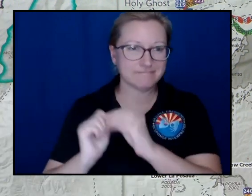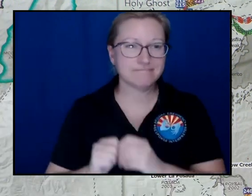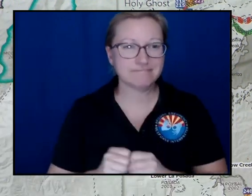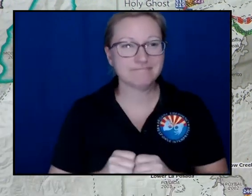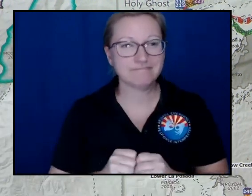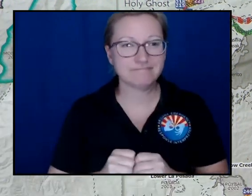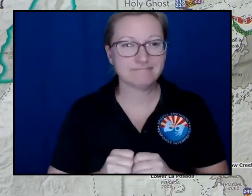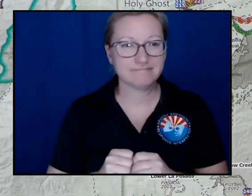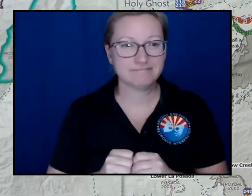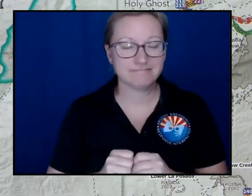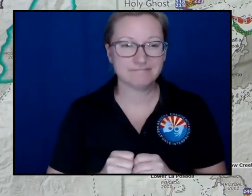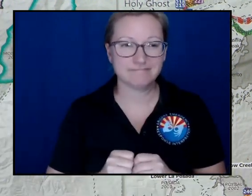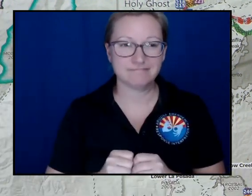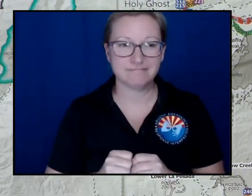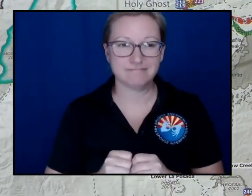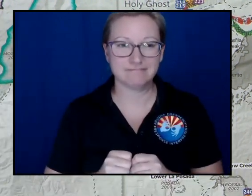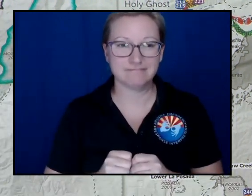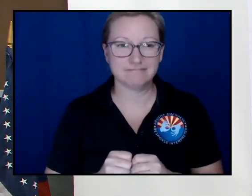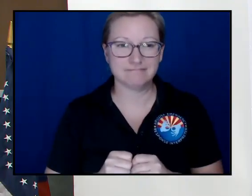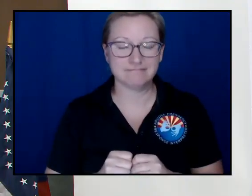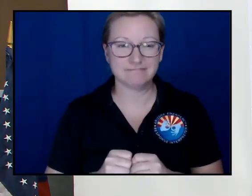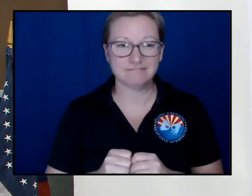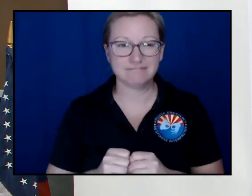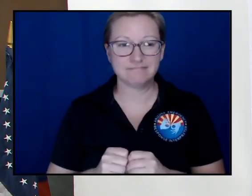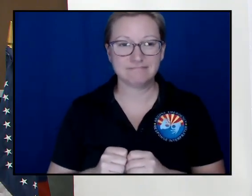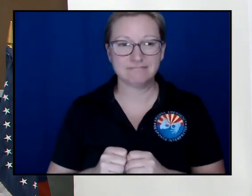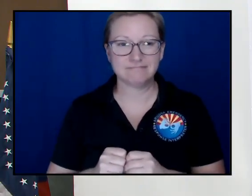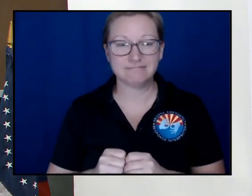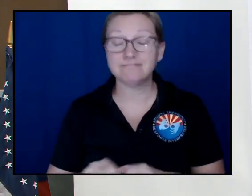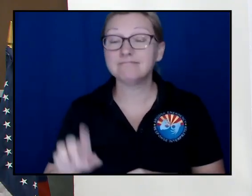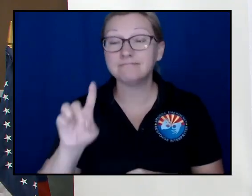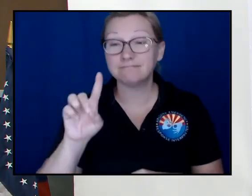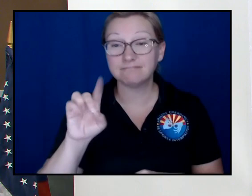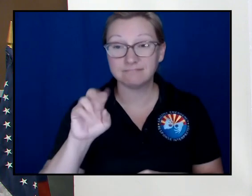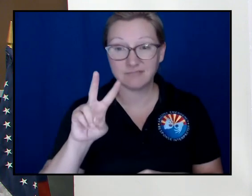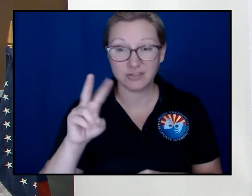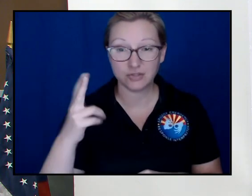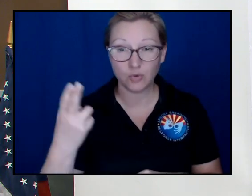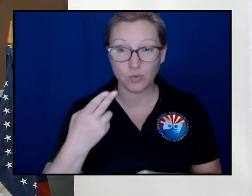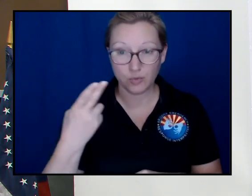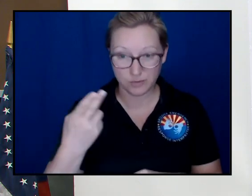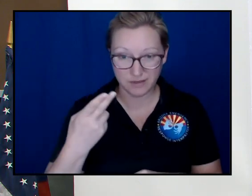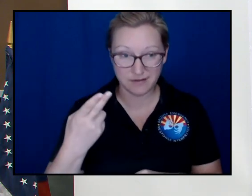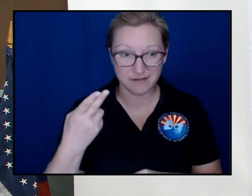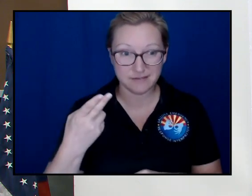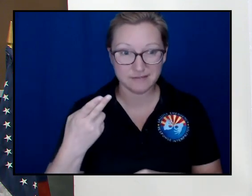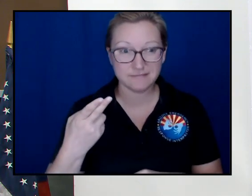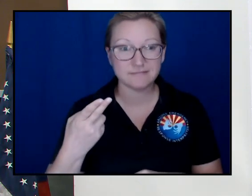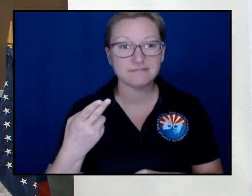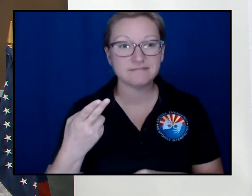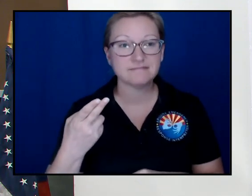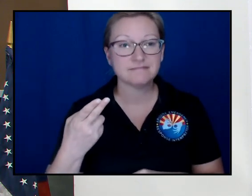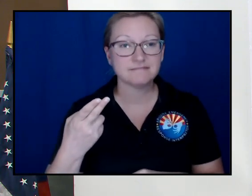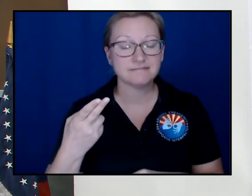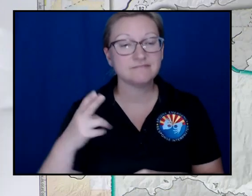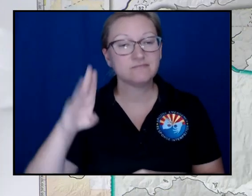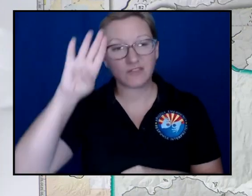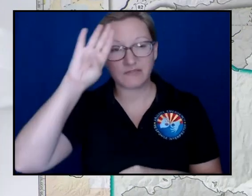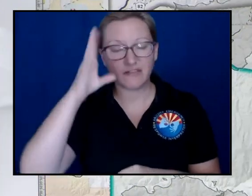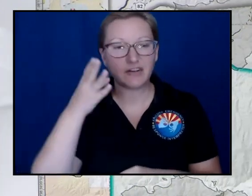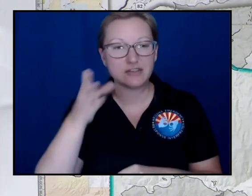work. And then going into Division Hotel, these folks have been working just east of the Iron